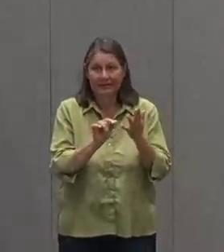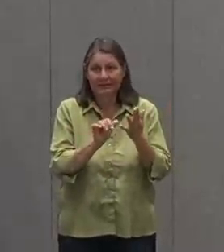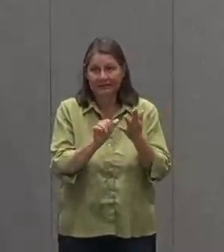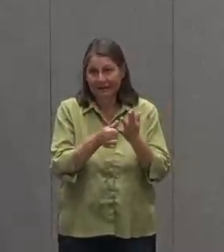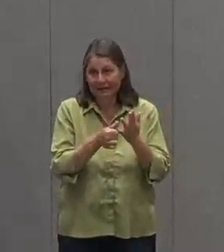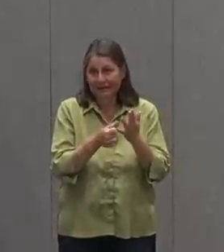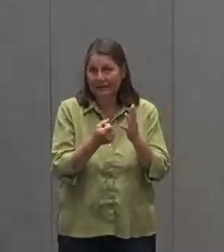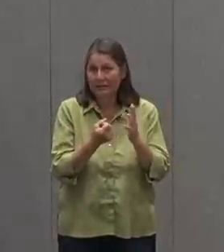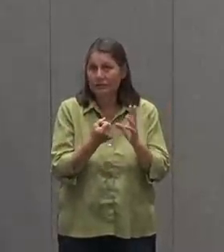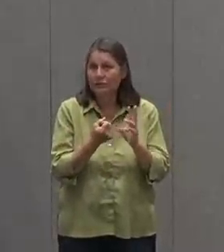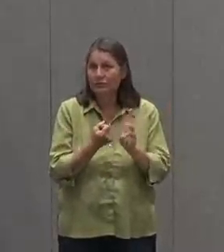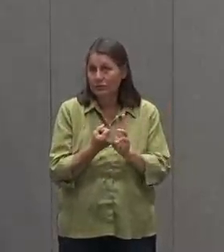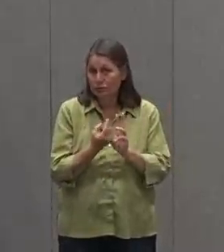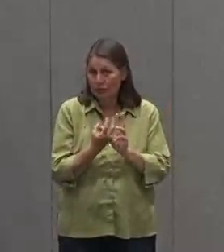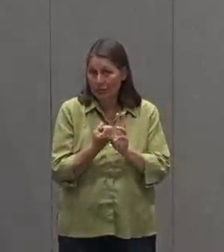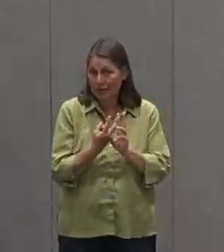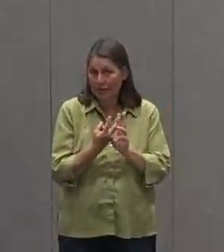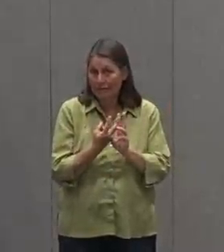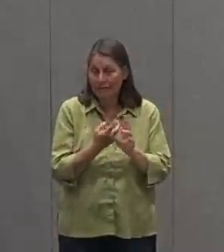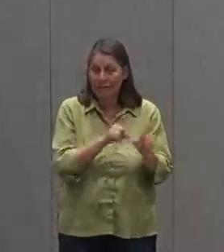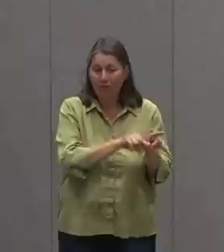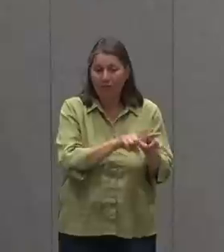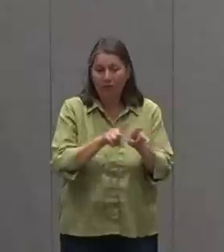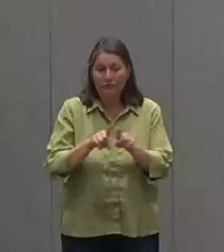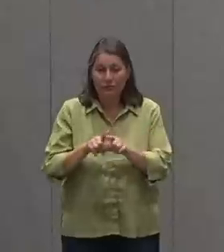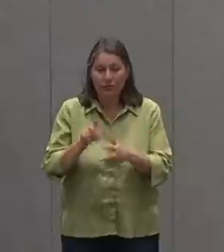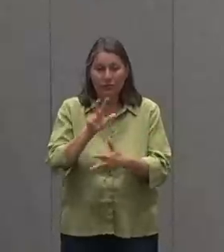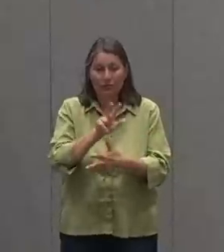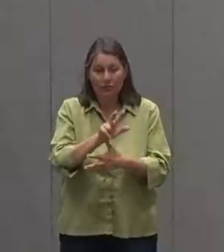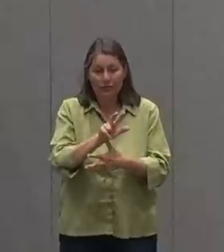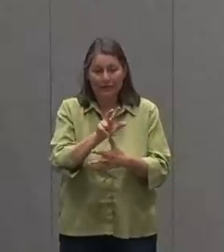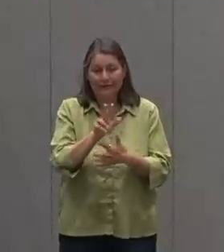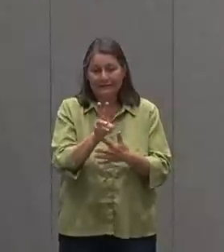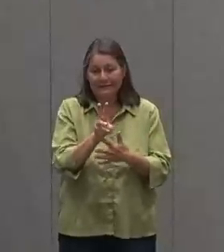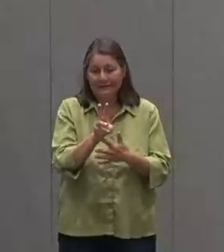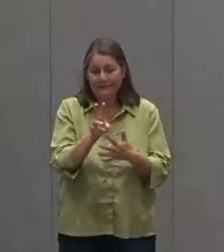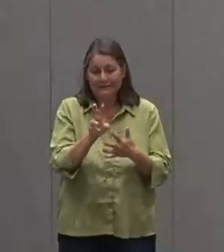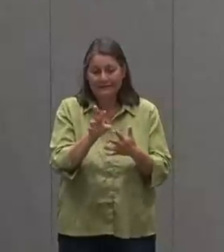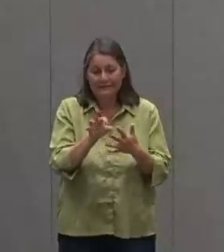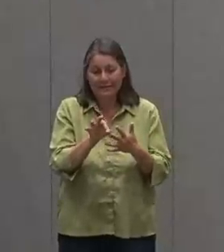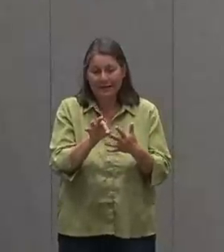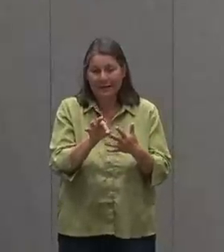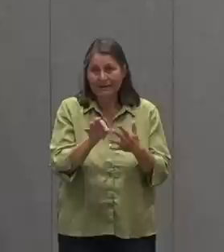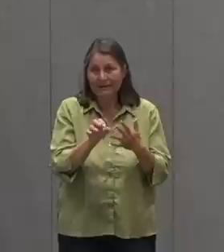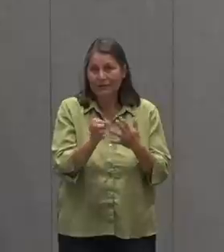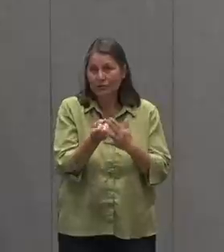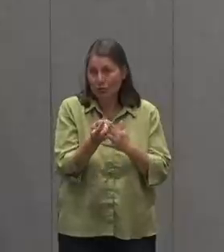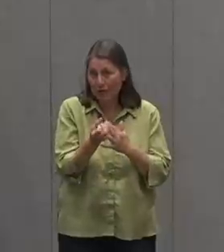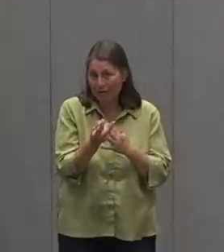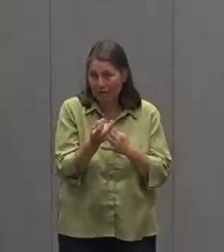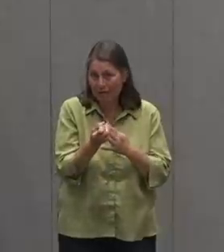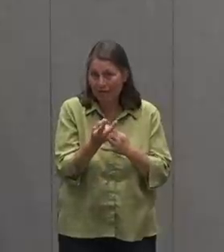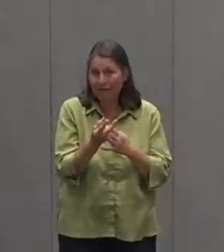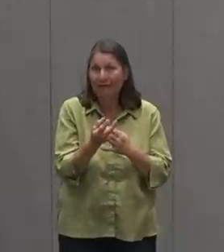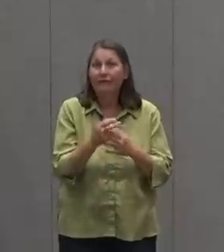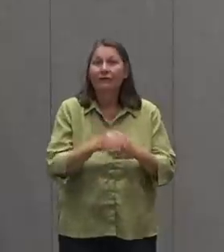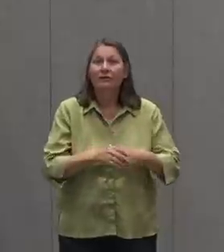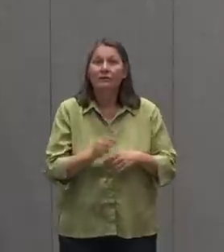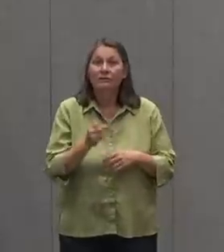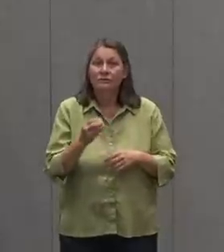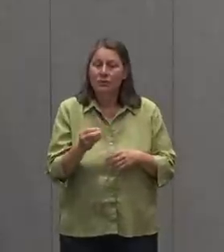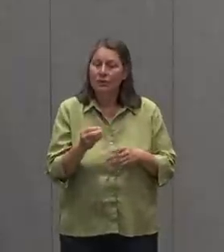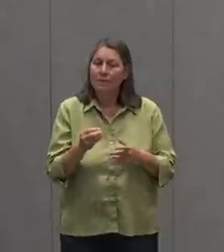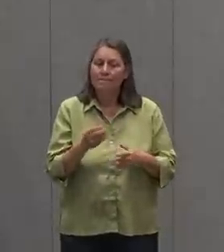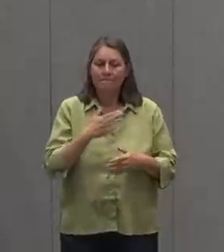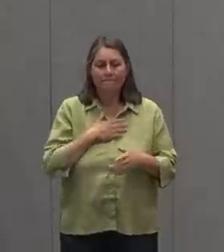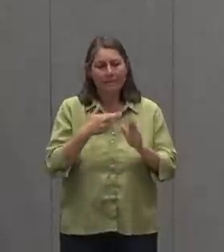its multiples. 3, 6, 9, 12. Same with 18, 30, and 24. So my